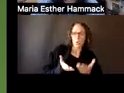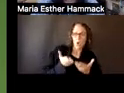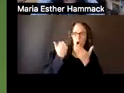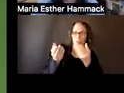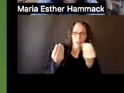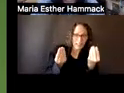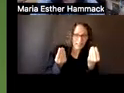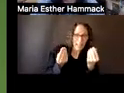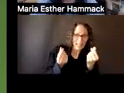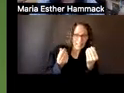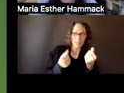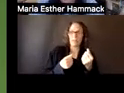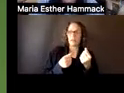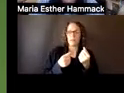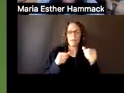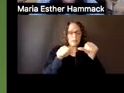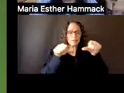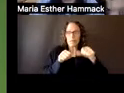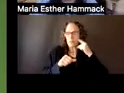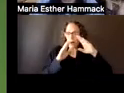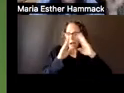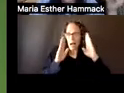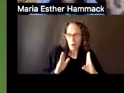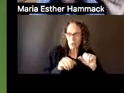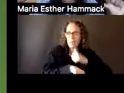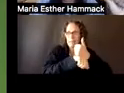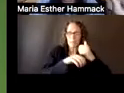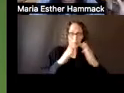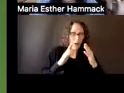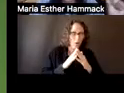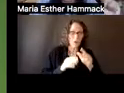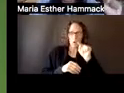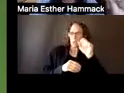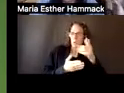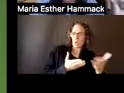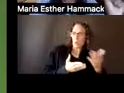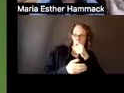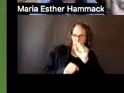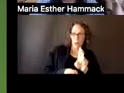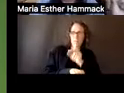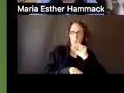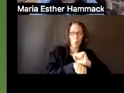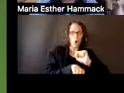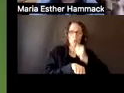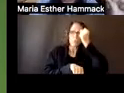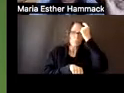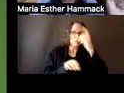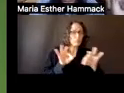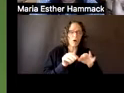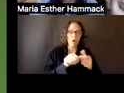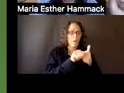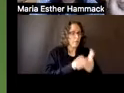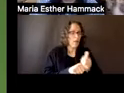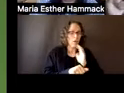for houses where they can establish towns, and tools for work, under the obligation that they will obey the law of the country and